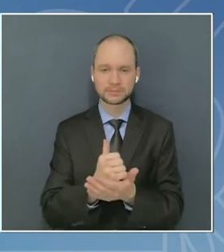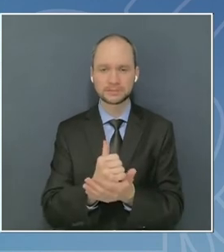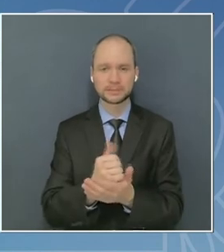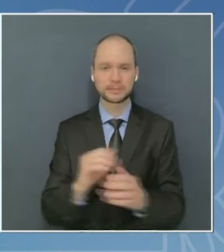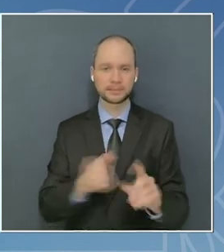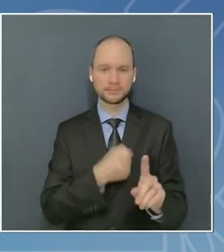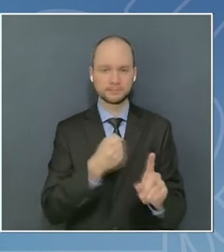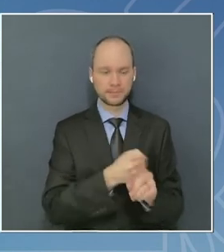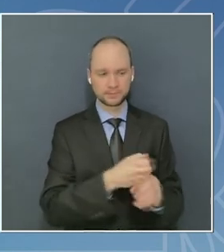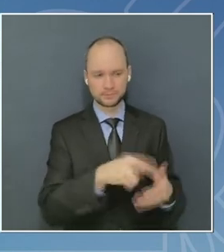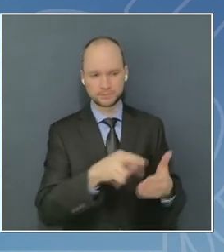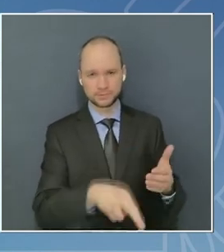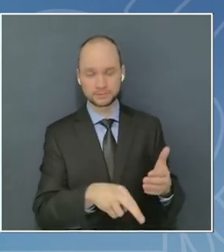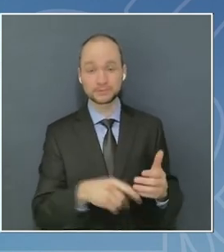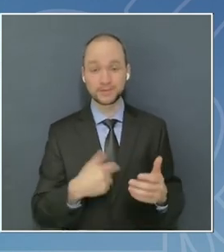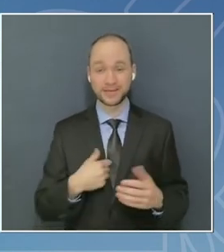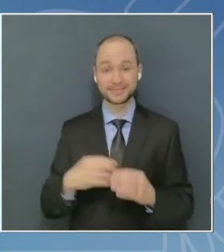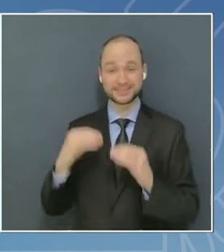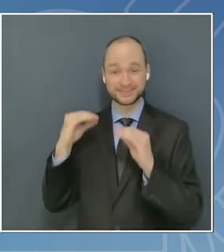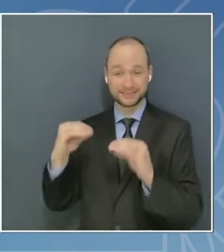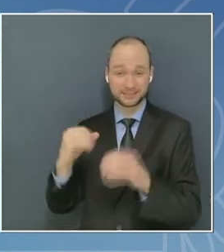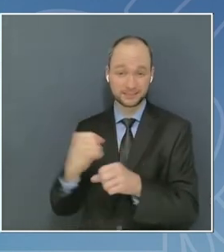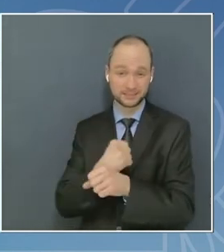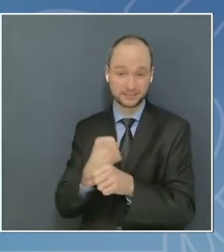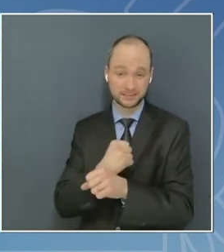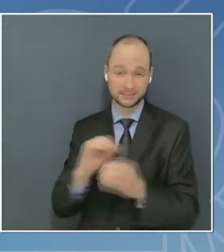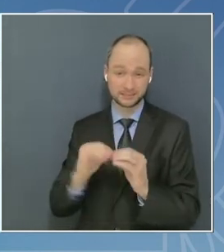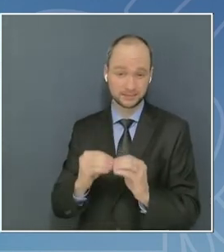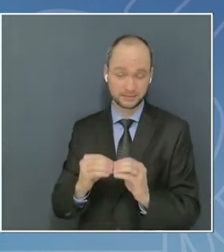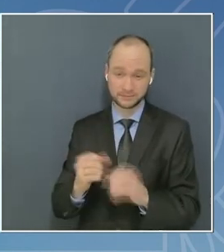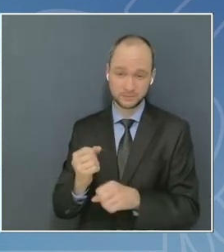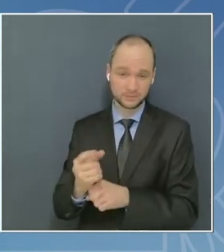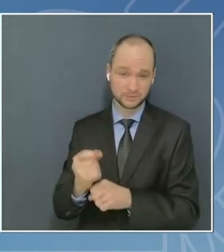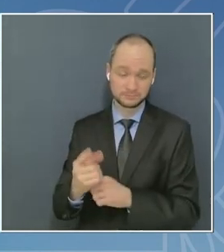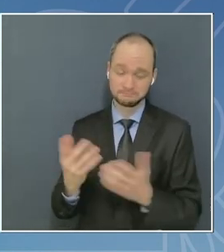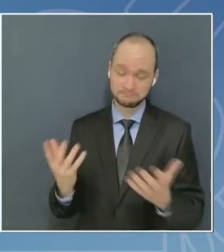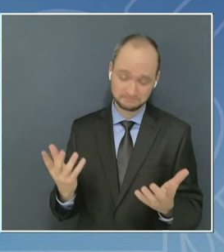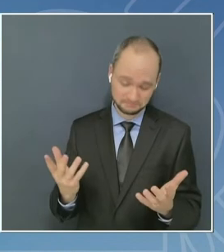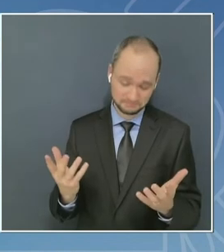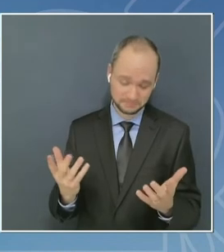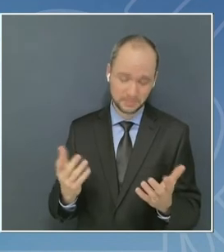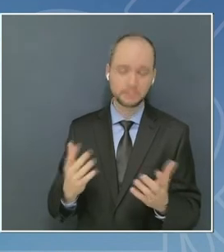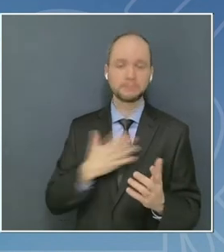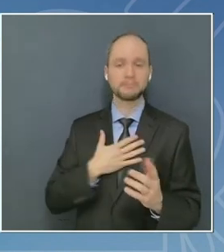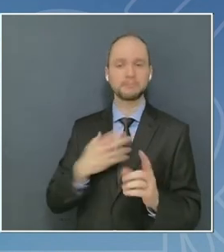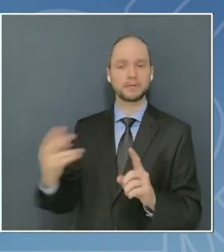so I'll start by saying that. But I can just tell you from my point of view,